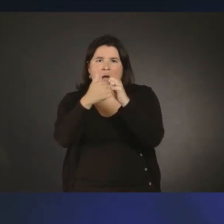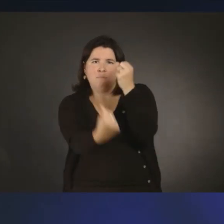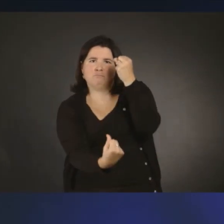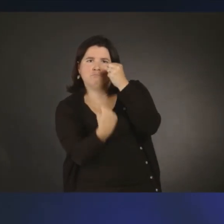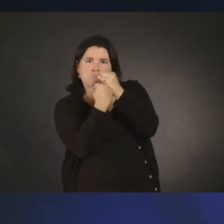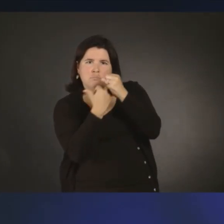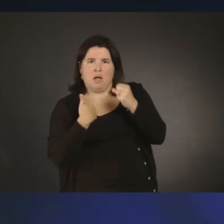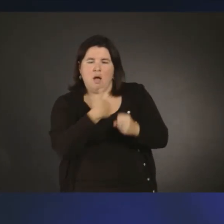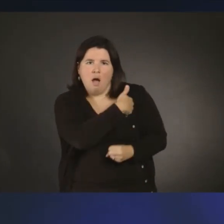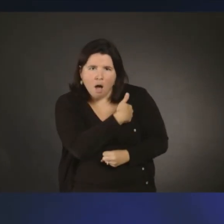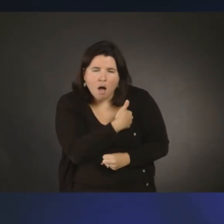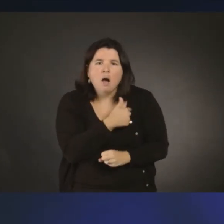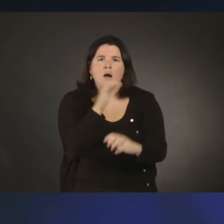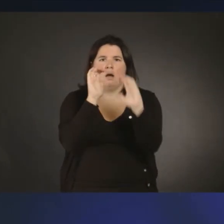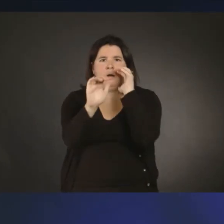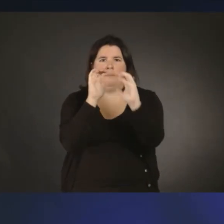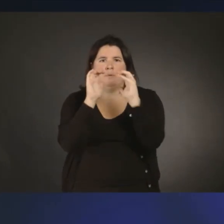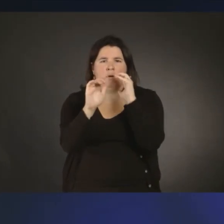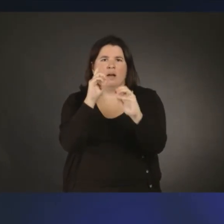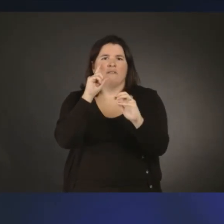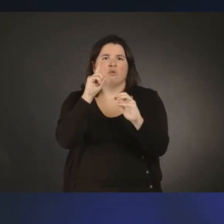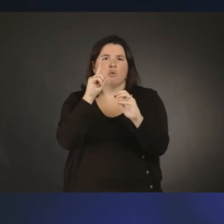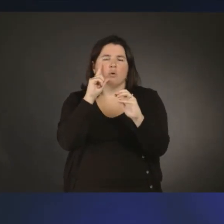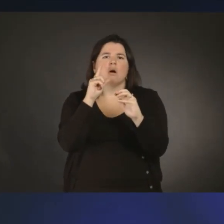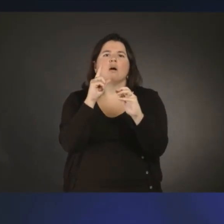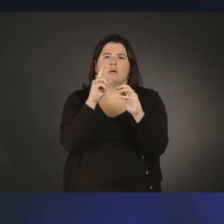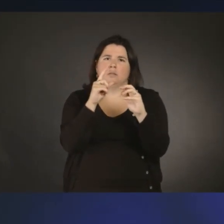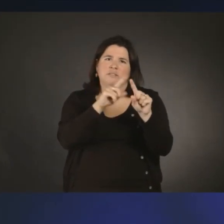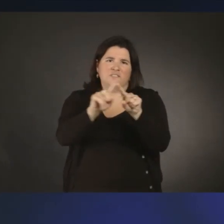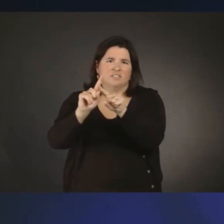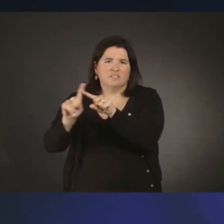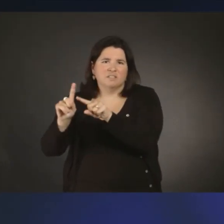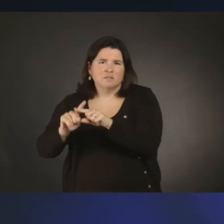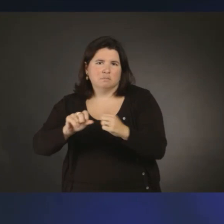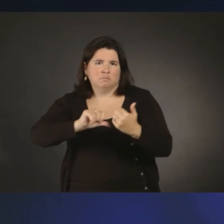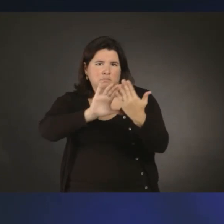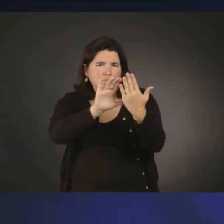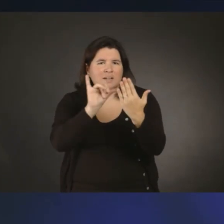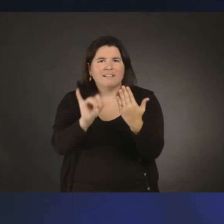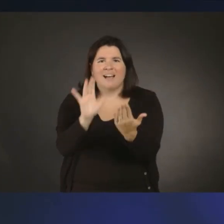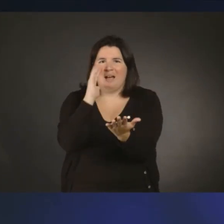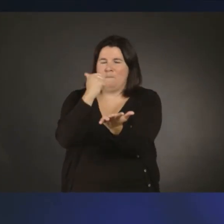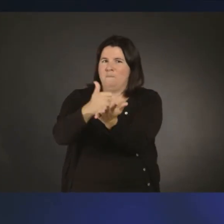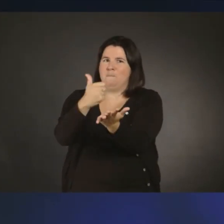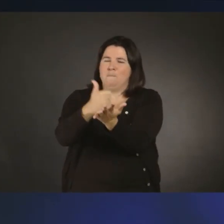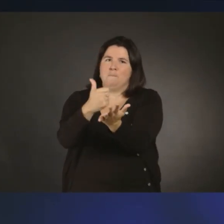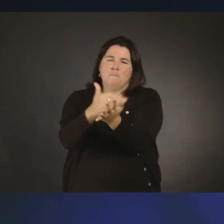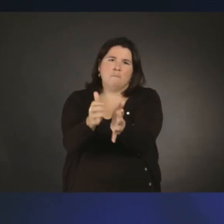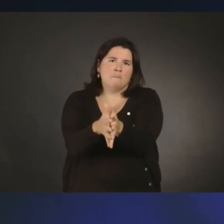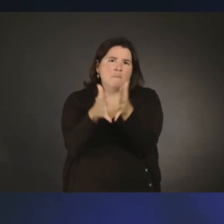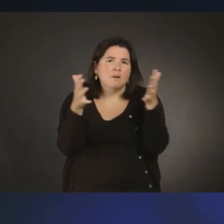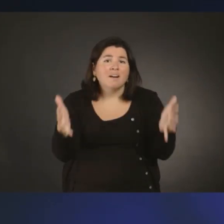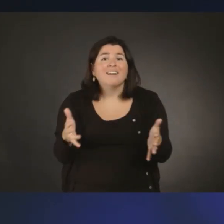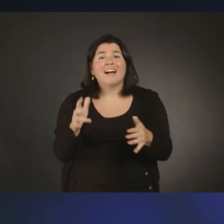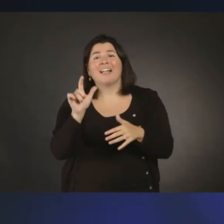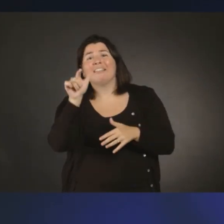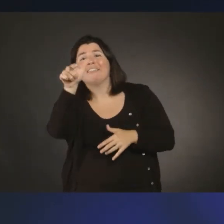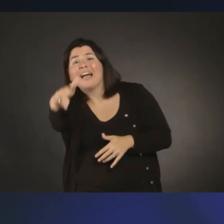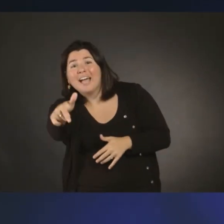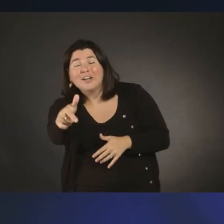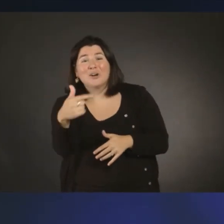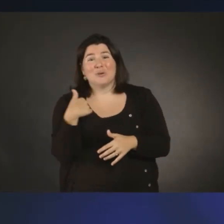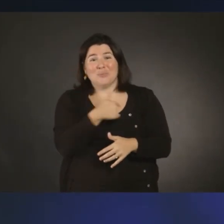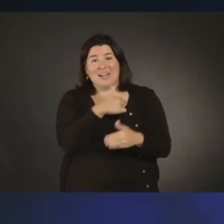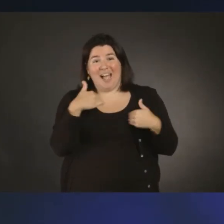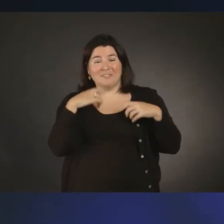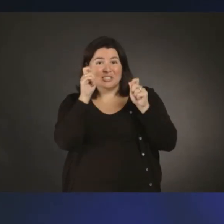years. We will have some special surprise guests later in our presentation who will pay tribute to Drs. Laura